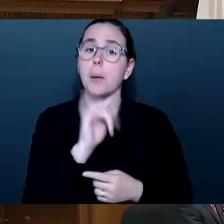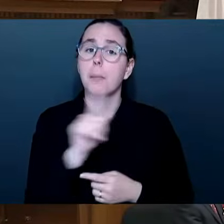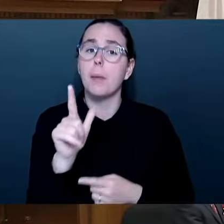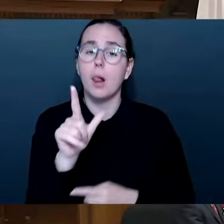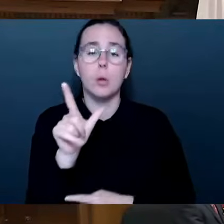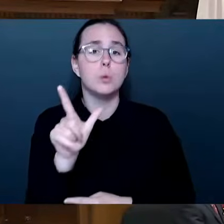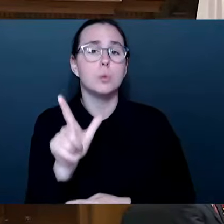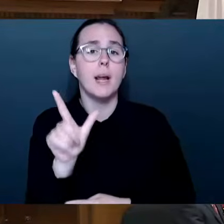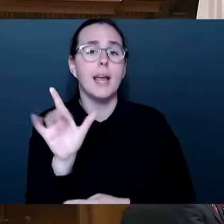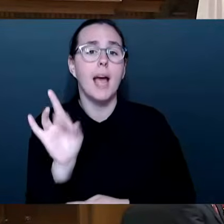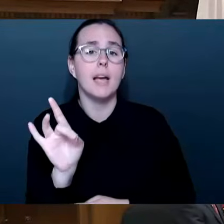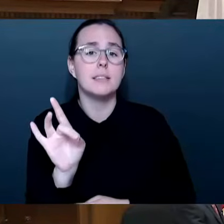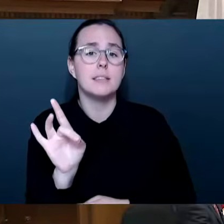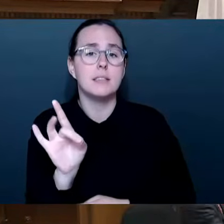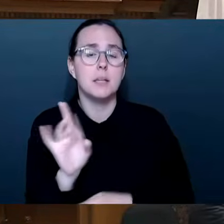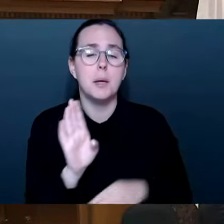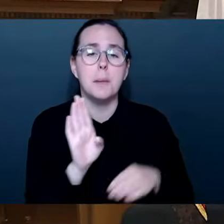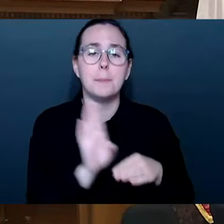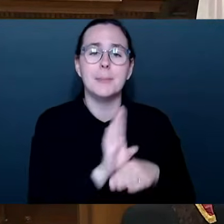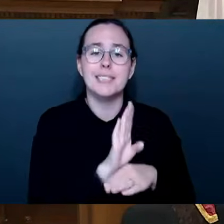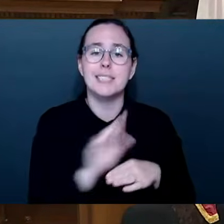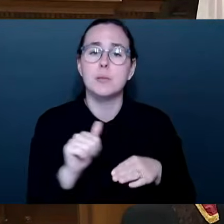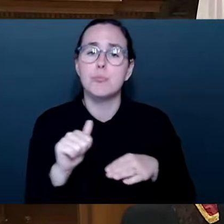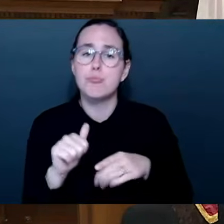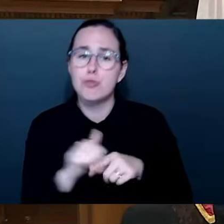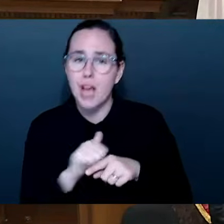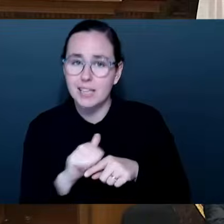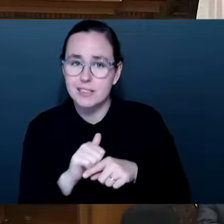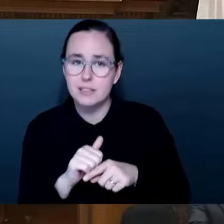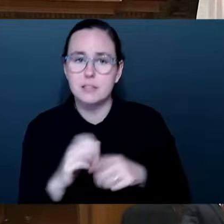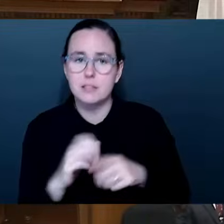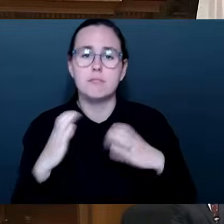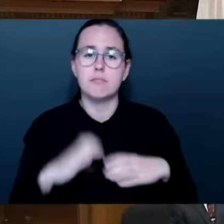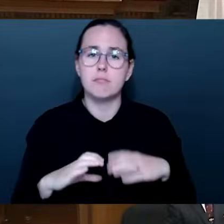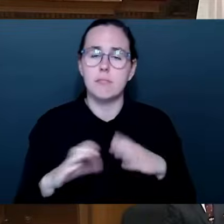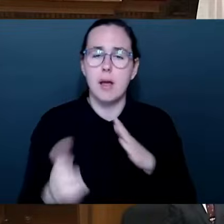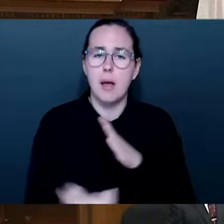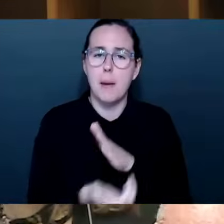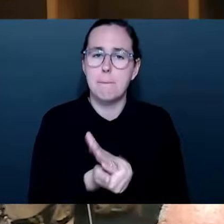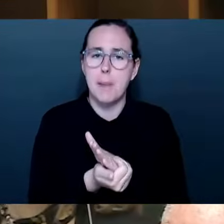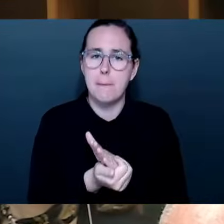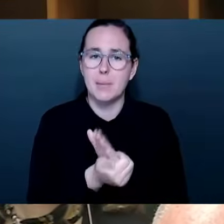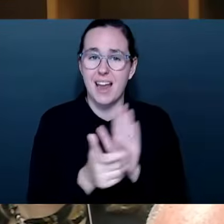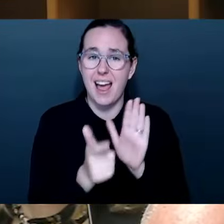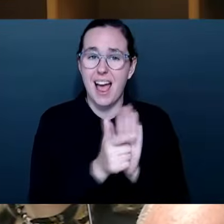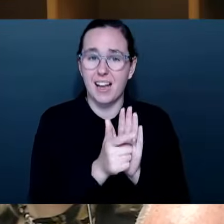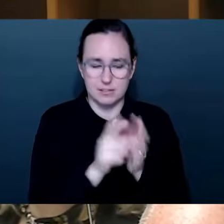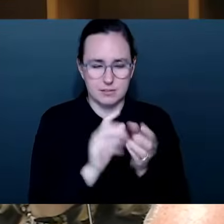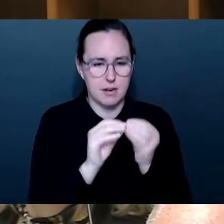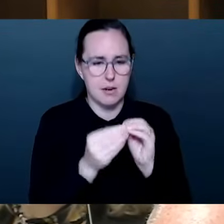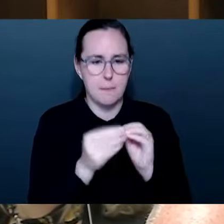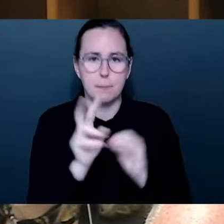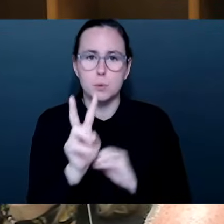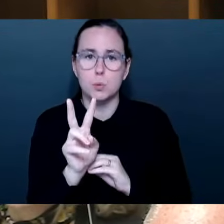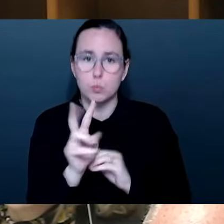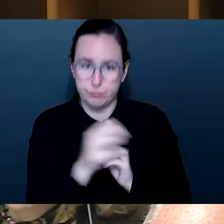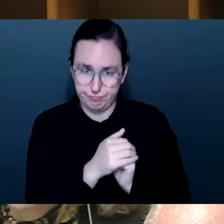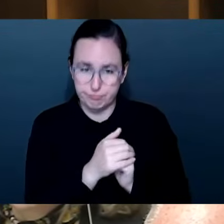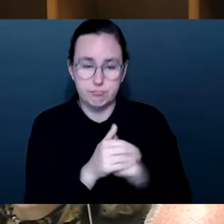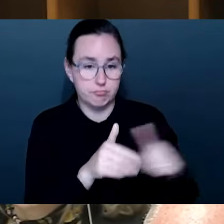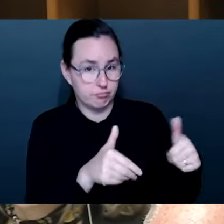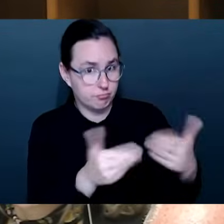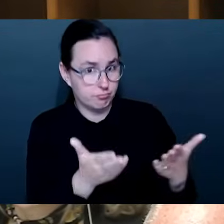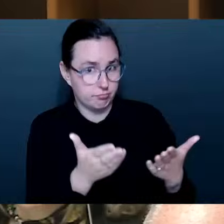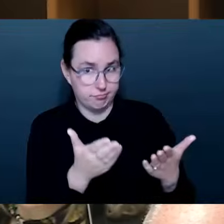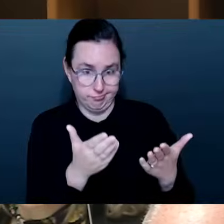2, 2025, and recommends the same to the Legislative Assembly. Attorney General. I move that the bill be introduced and read a first time